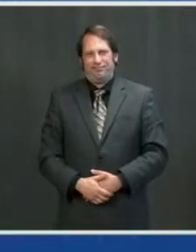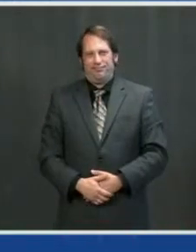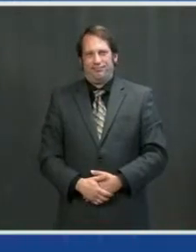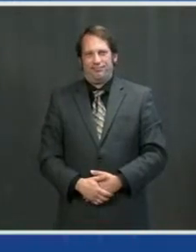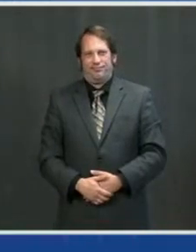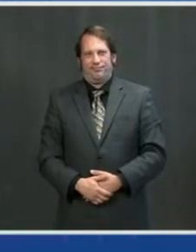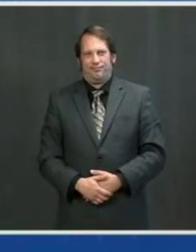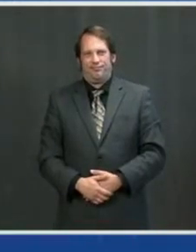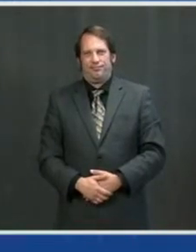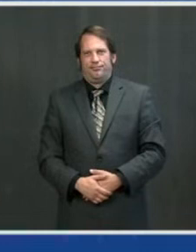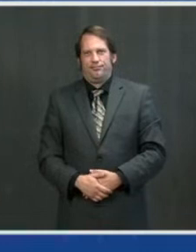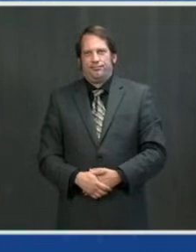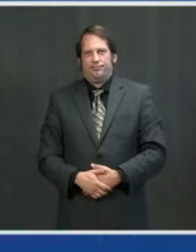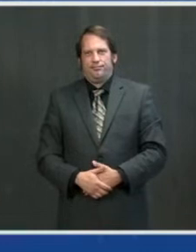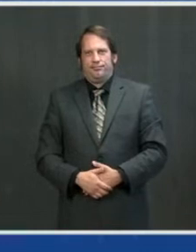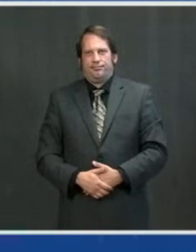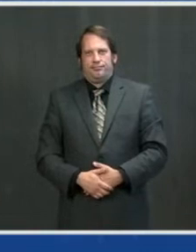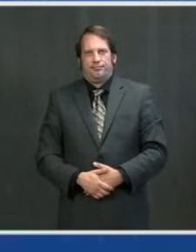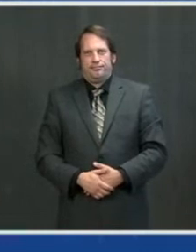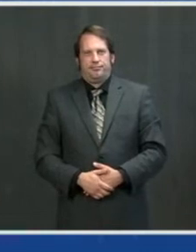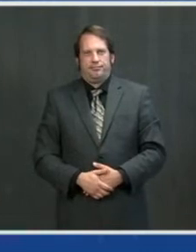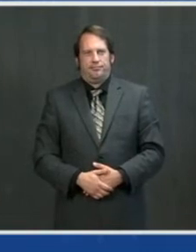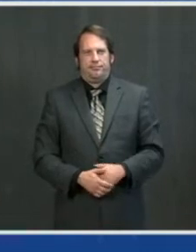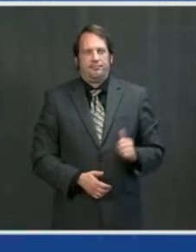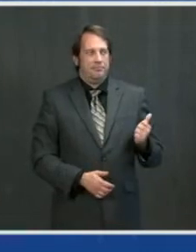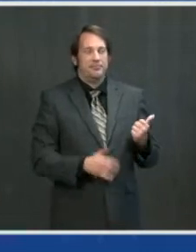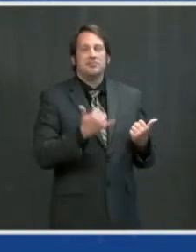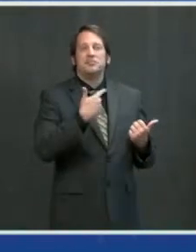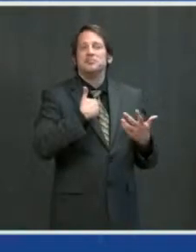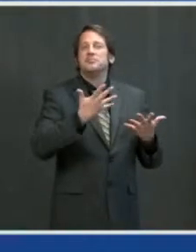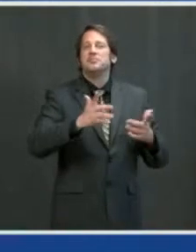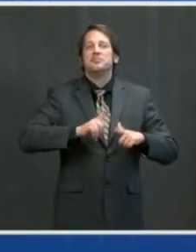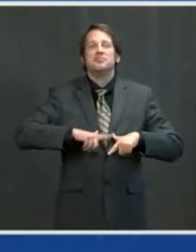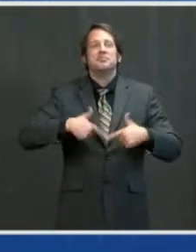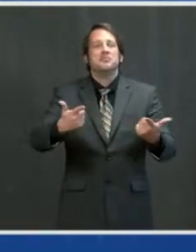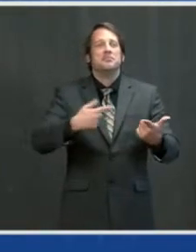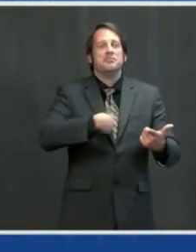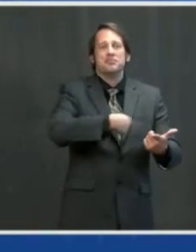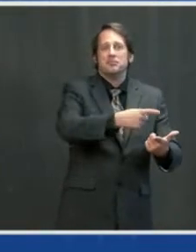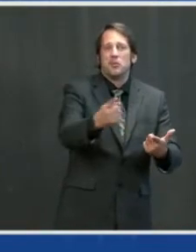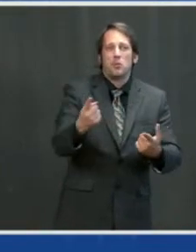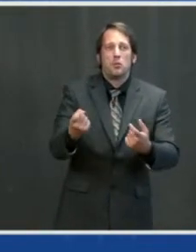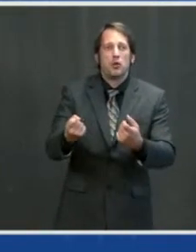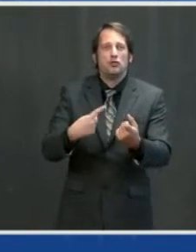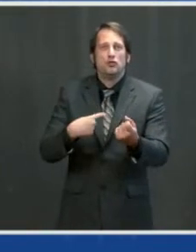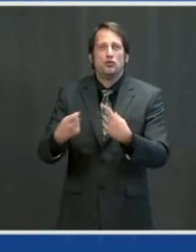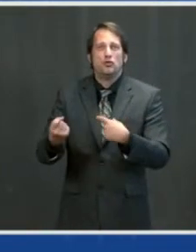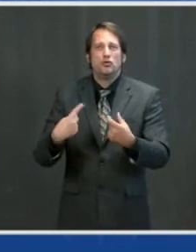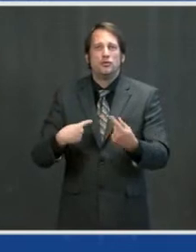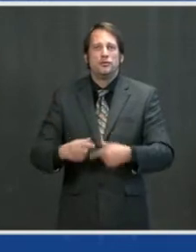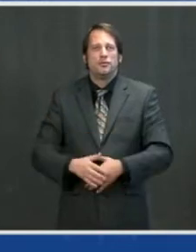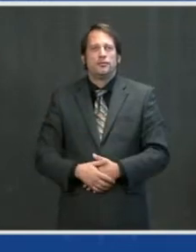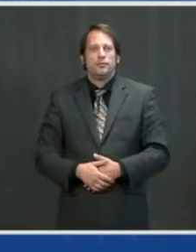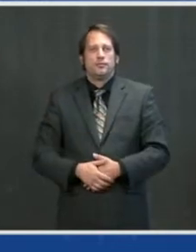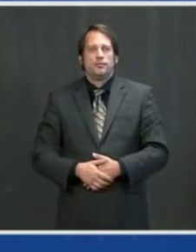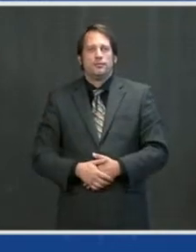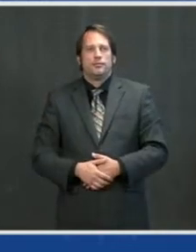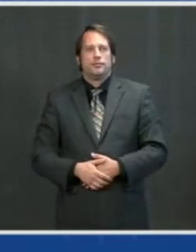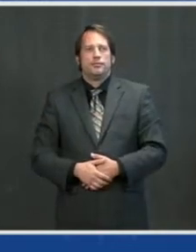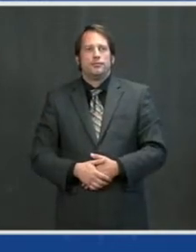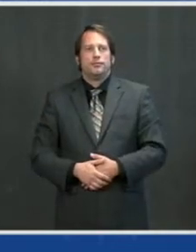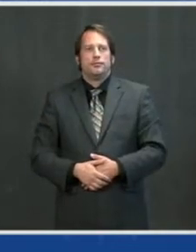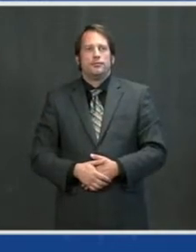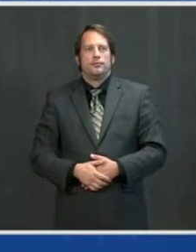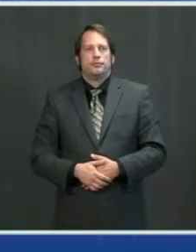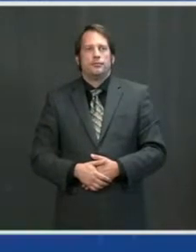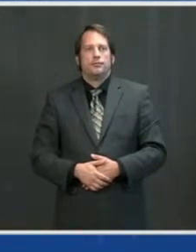Now we'll each take a few questions, and I'll begin by recognizing the Associated Press. Amir, you have the first